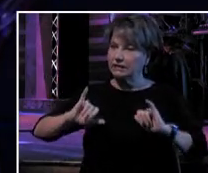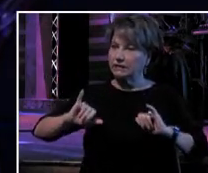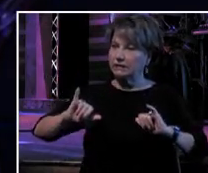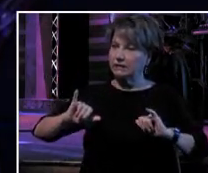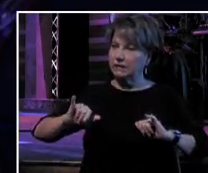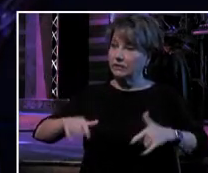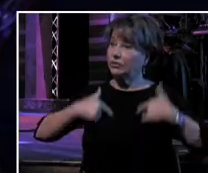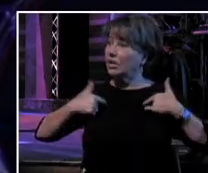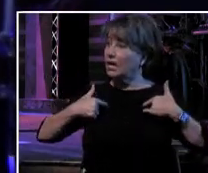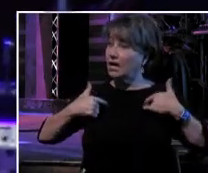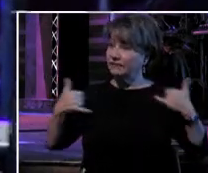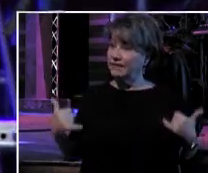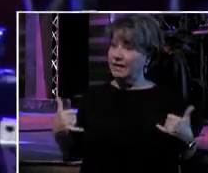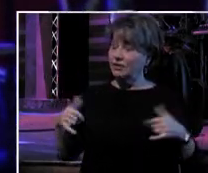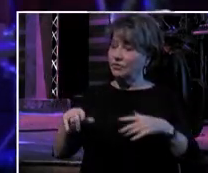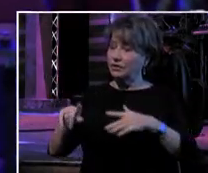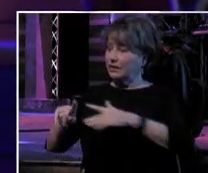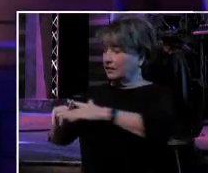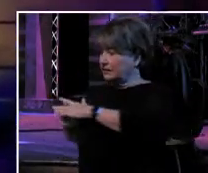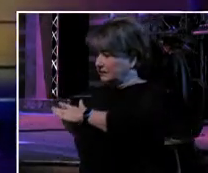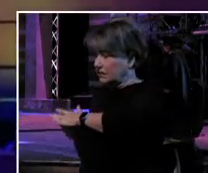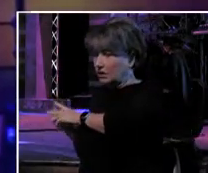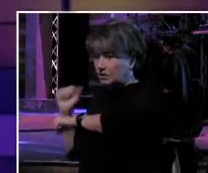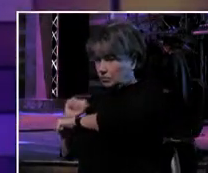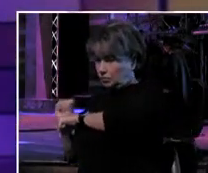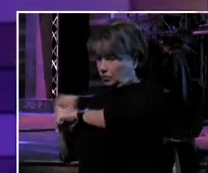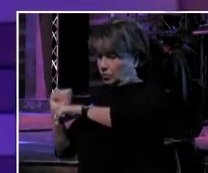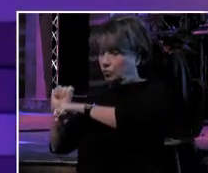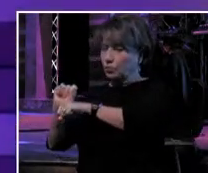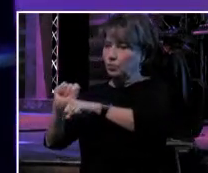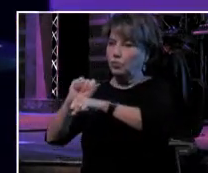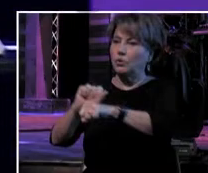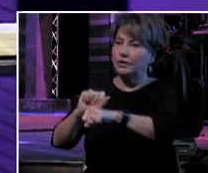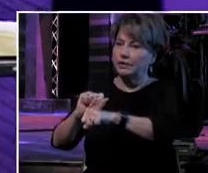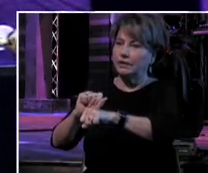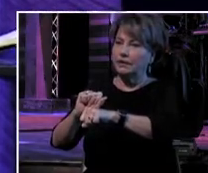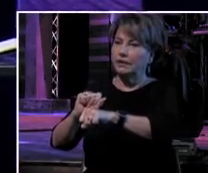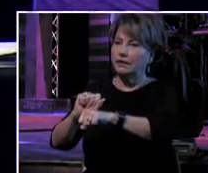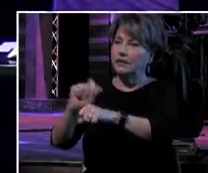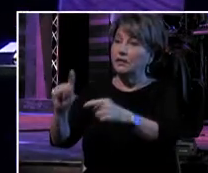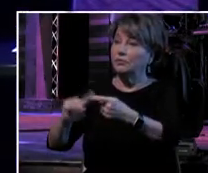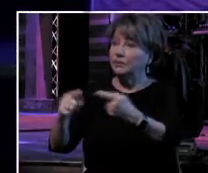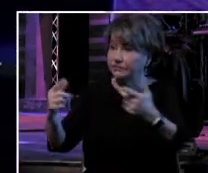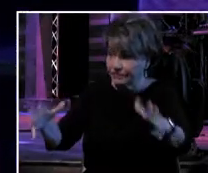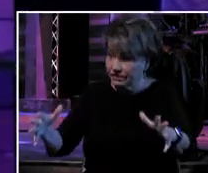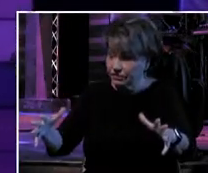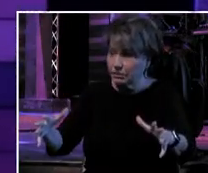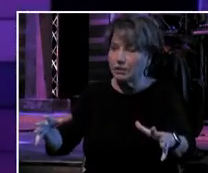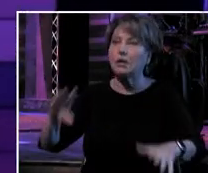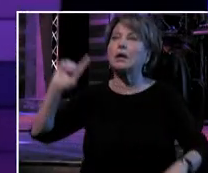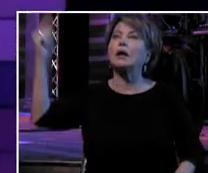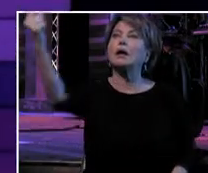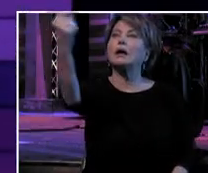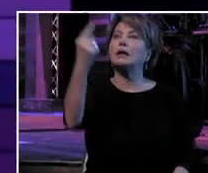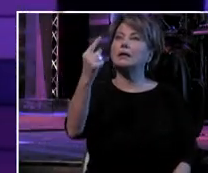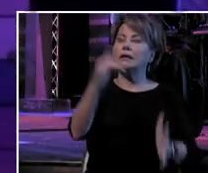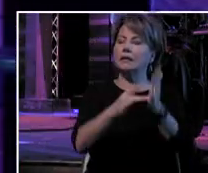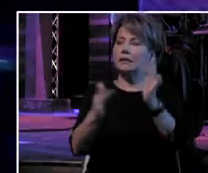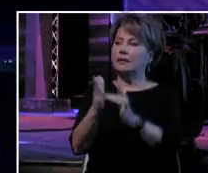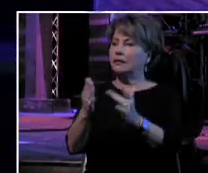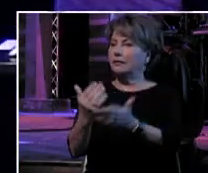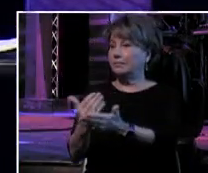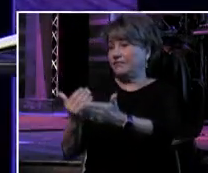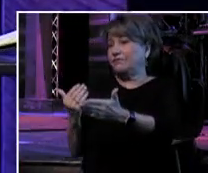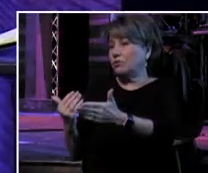going to bring it to completion. When is that completed date? When Christ returns. That may be before